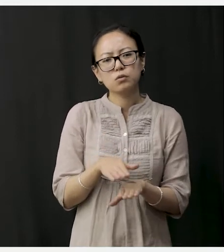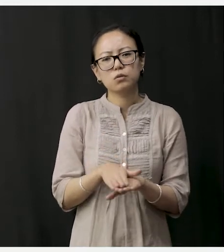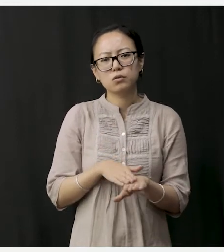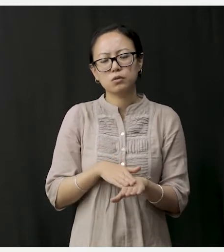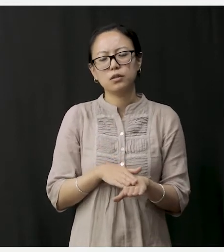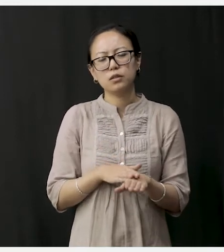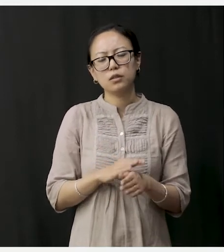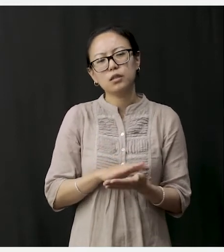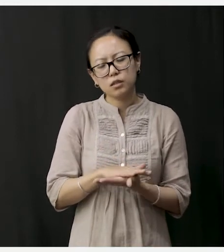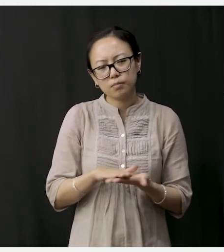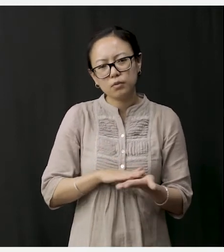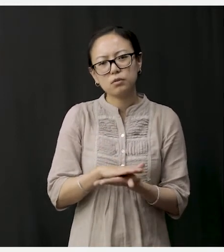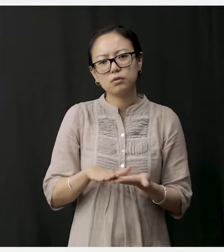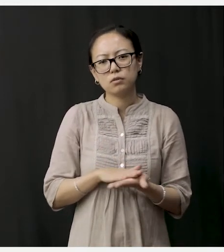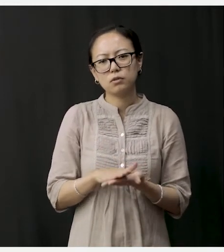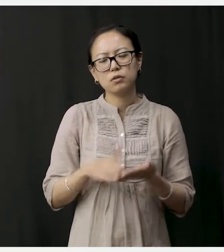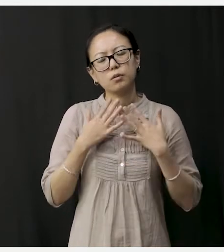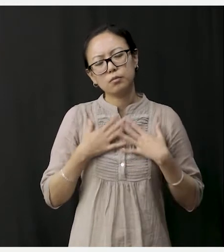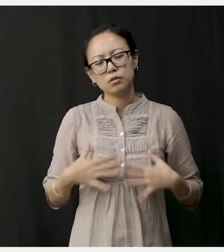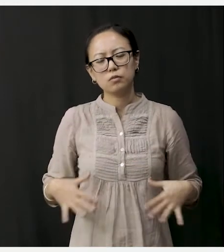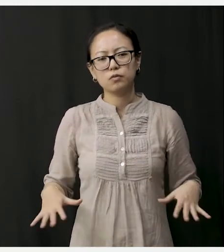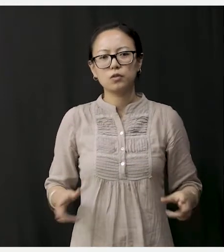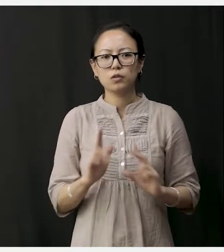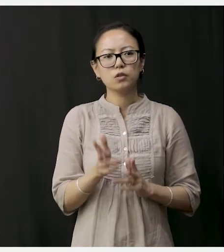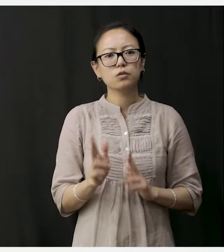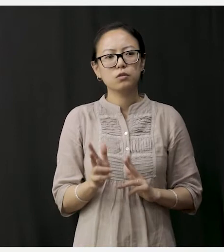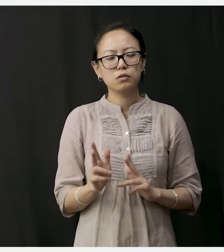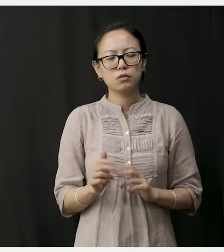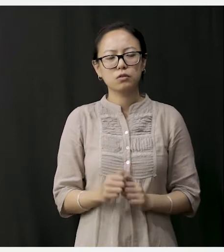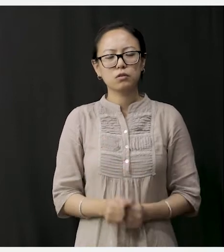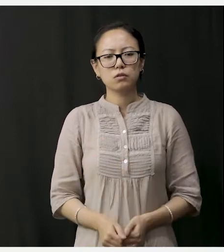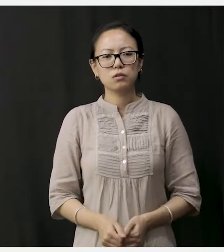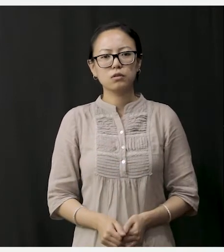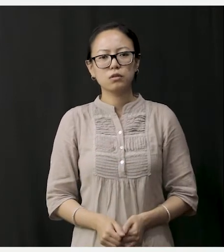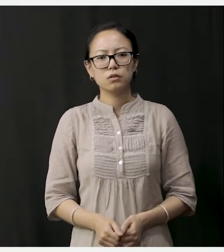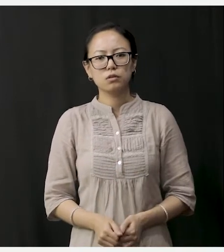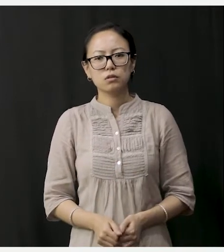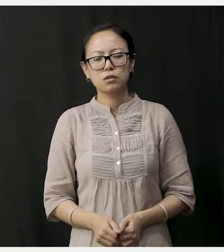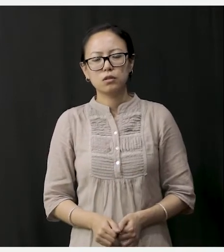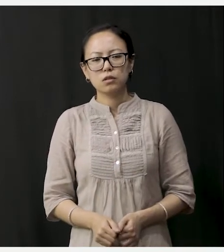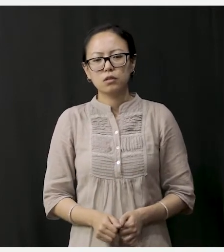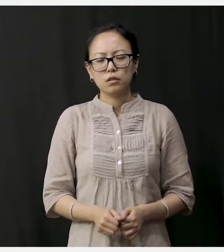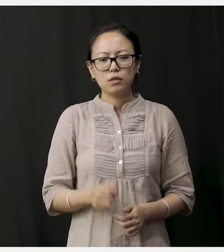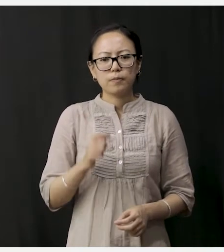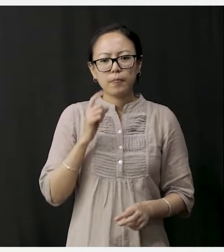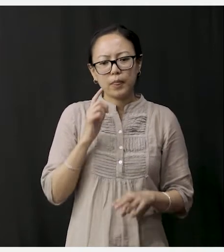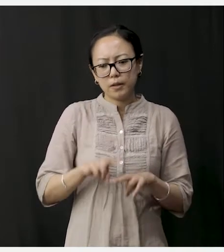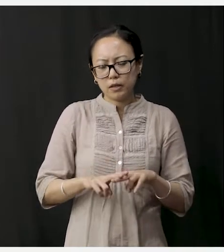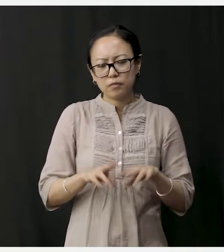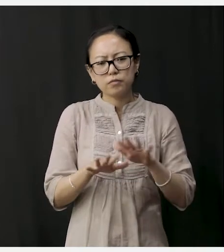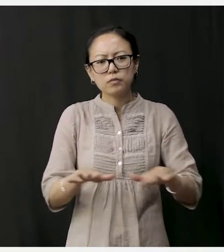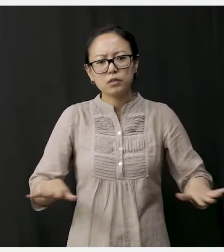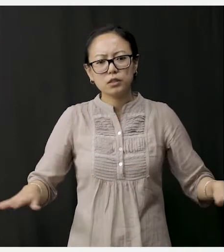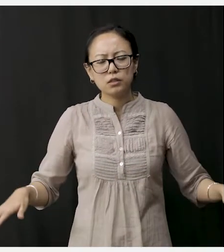solve the matter in a peaceful way, okay. So no, usually whenever the children are playing games, what they do,